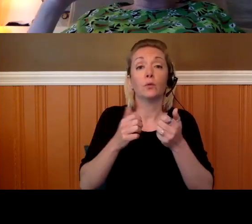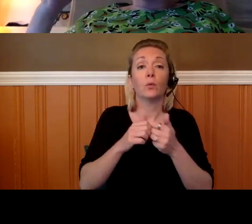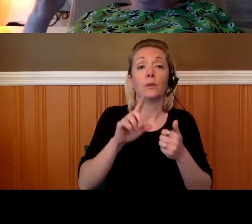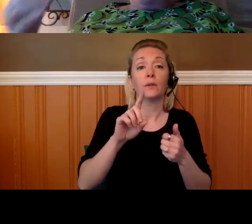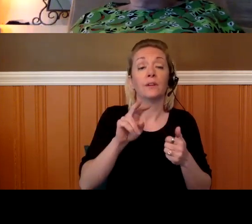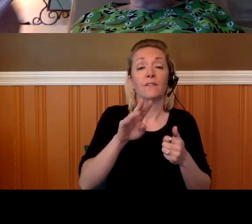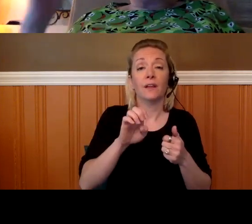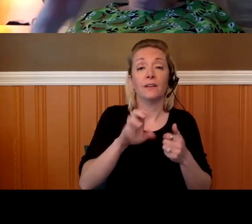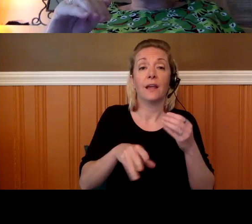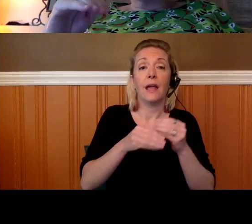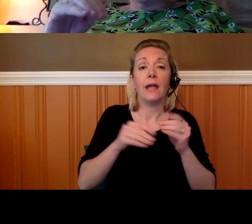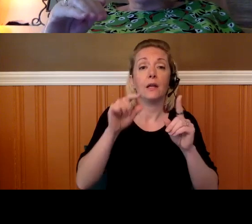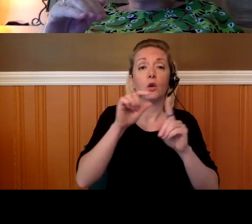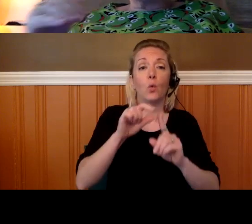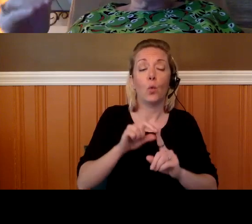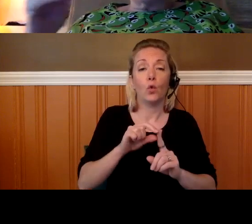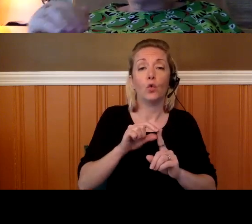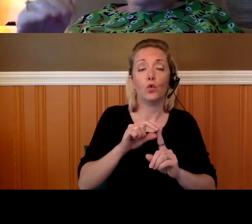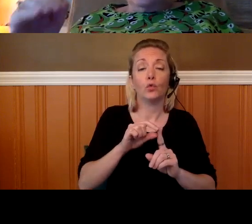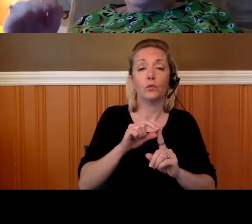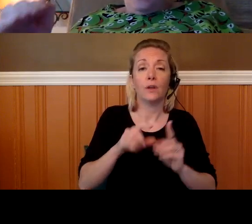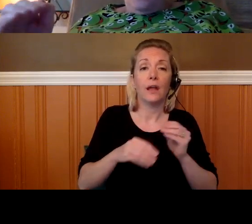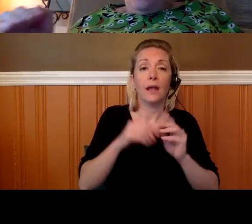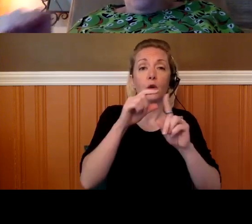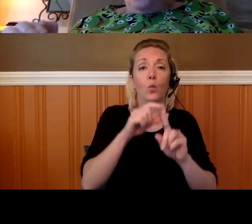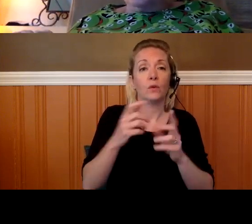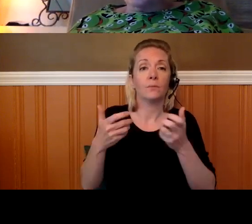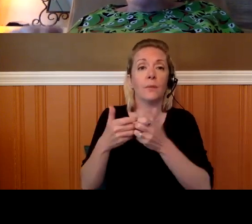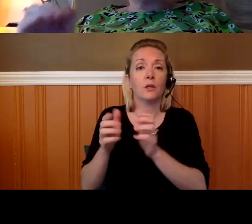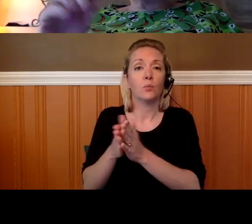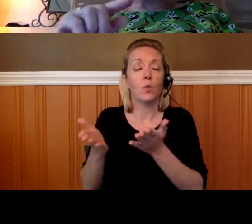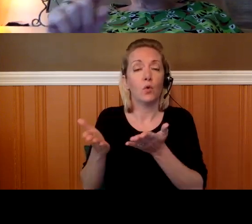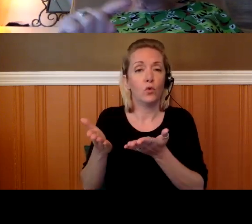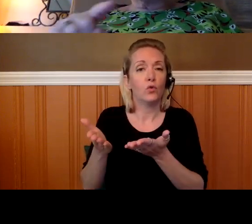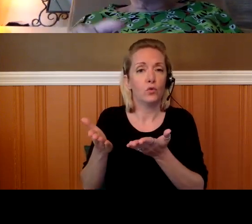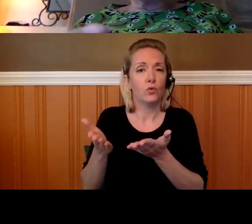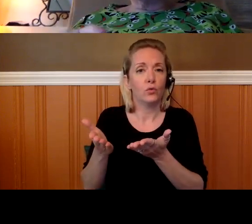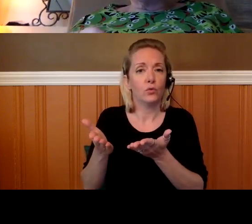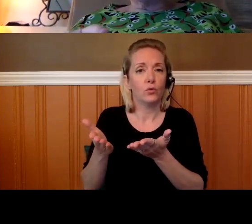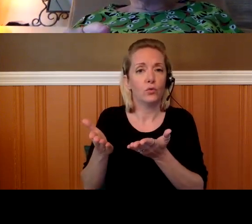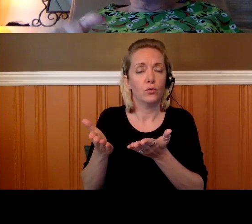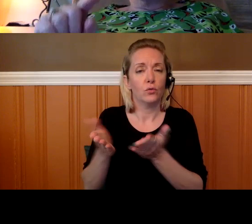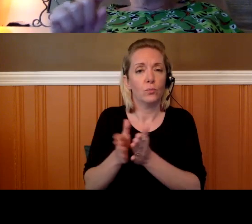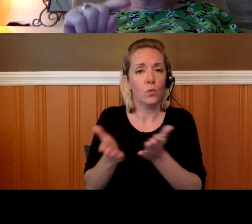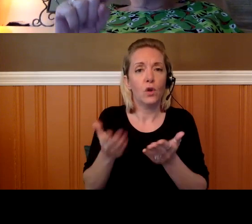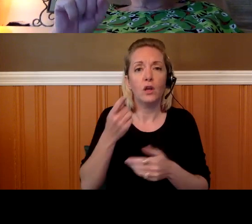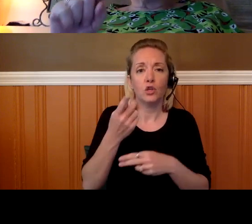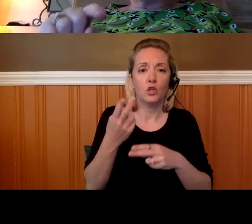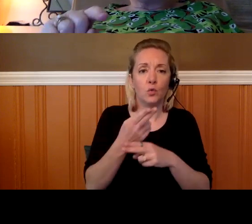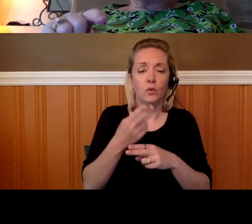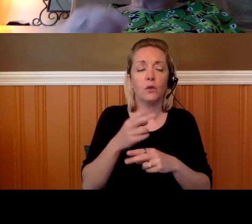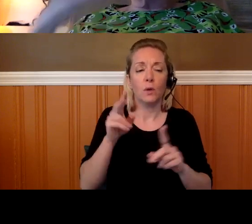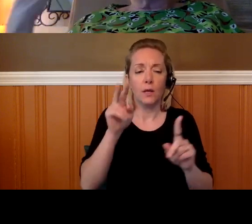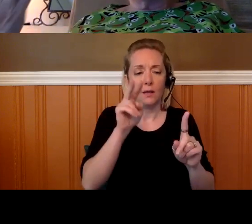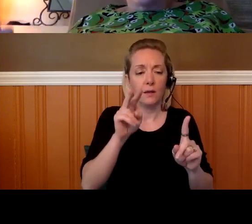add in words like other kids would add in words. But you see her using that device, go to your